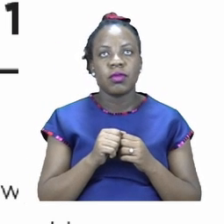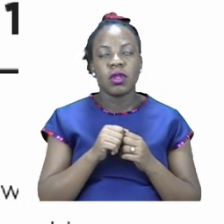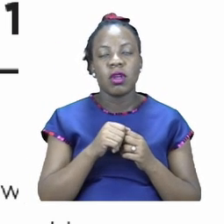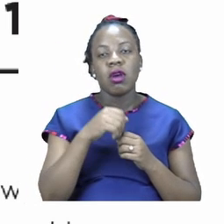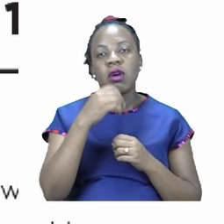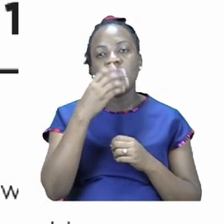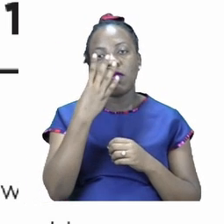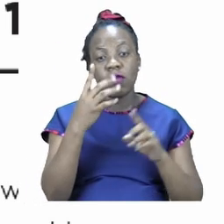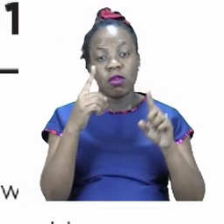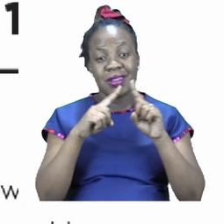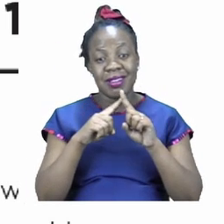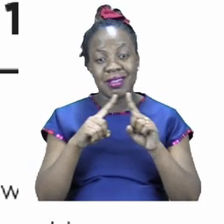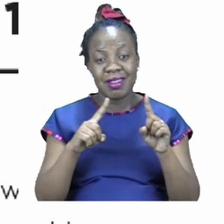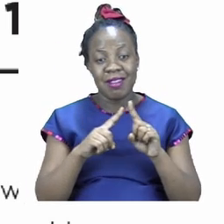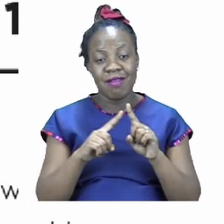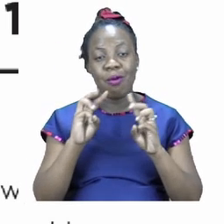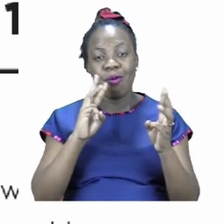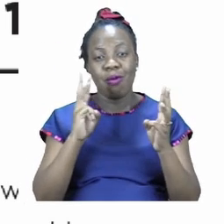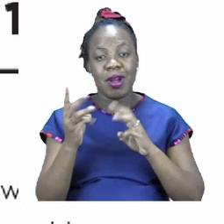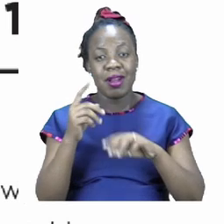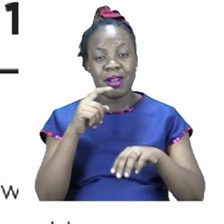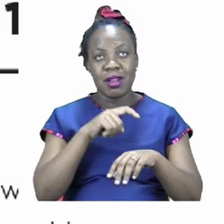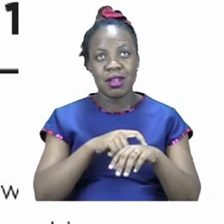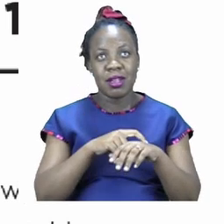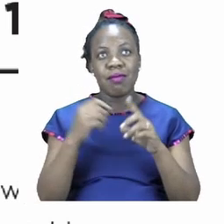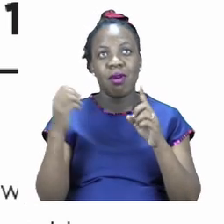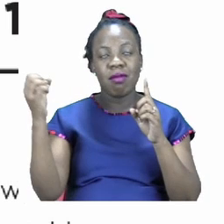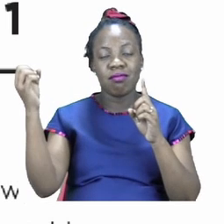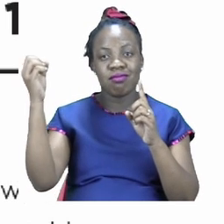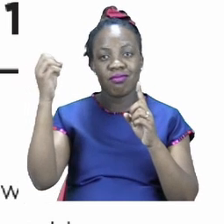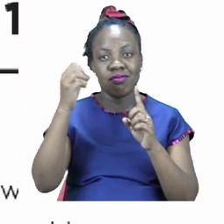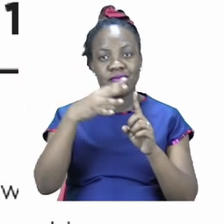of seasons. Reading comprehension.